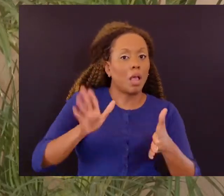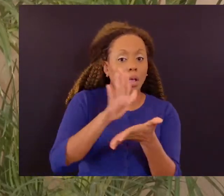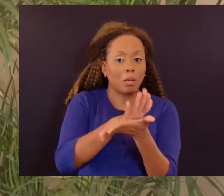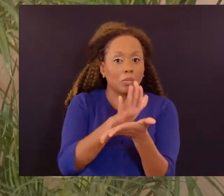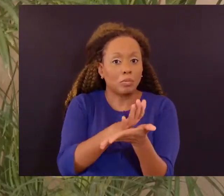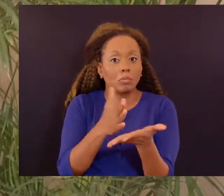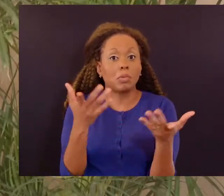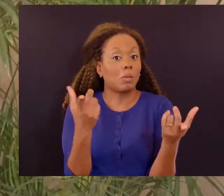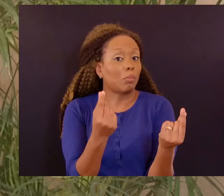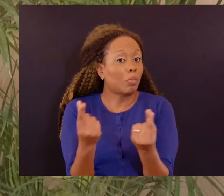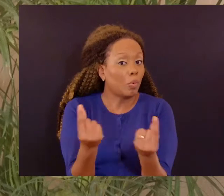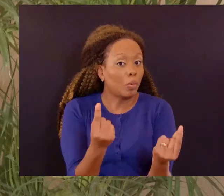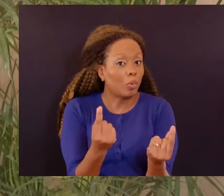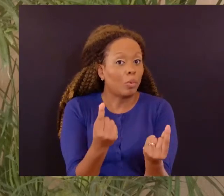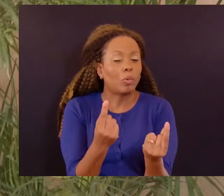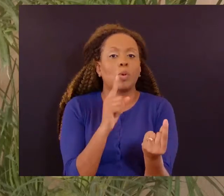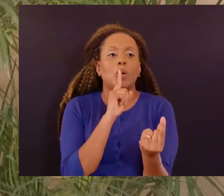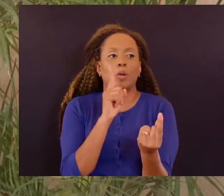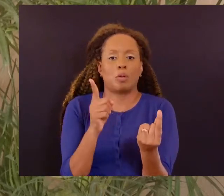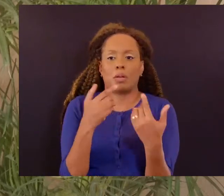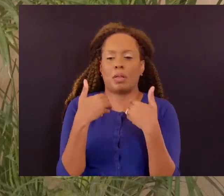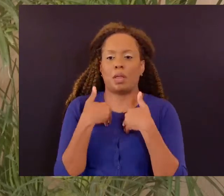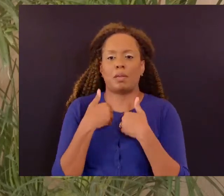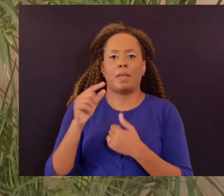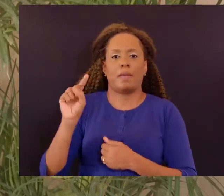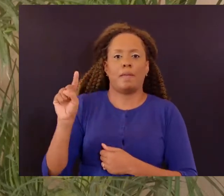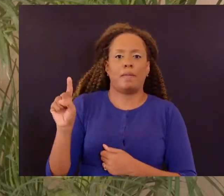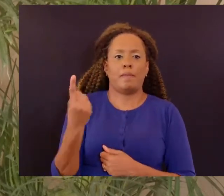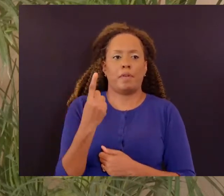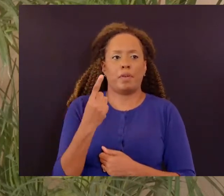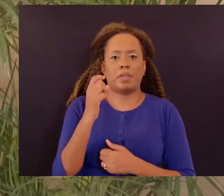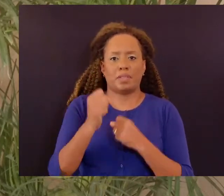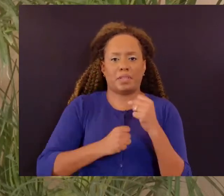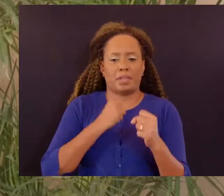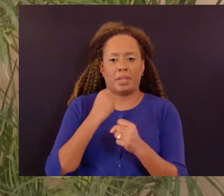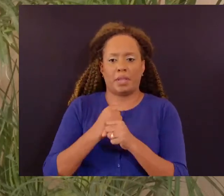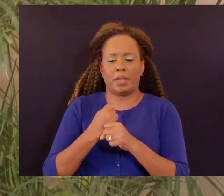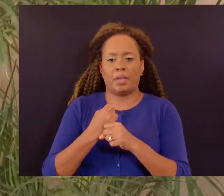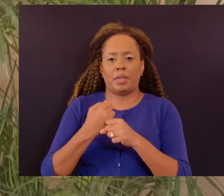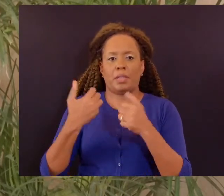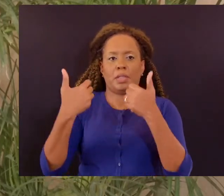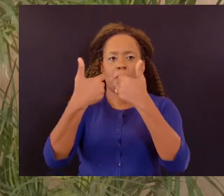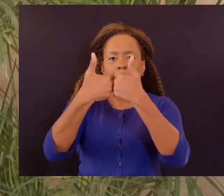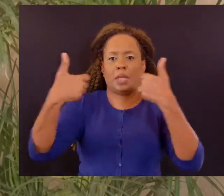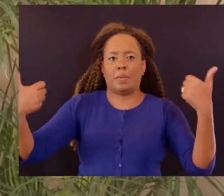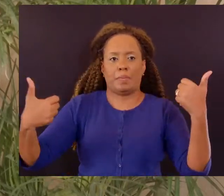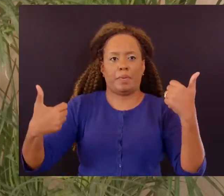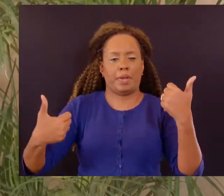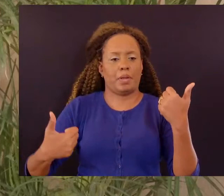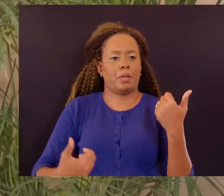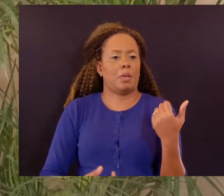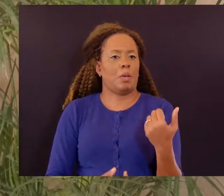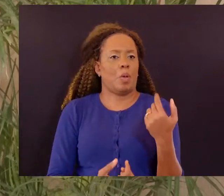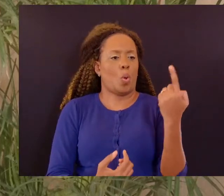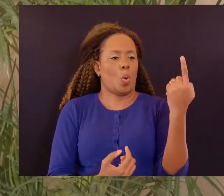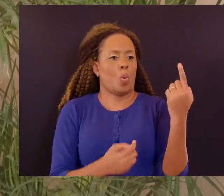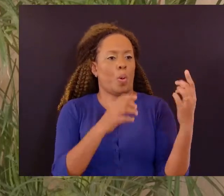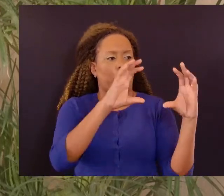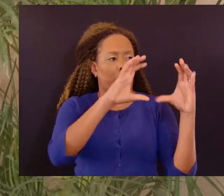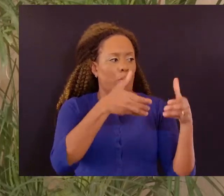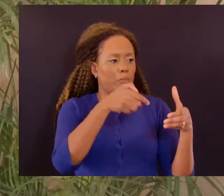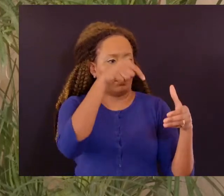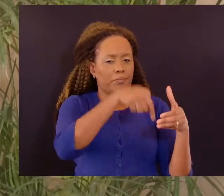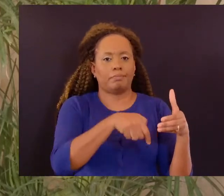schools to divide their first year cohort in 2 sectors. A sector that follows